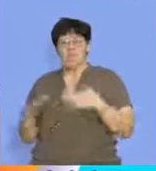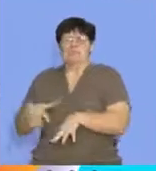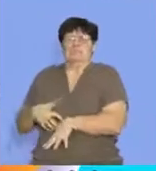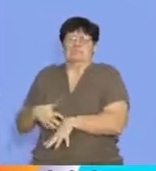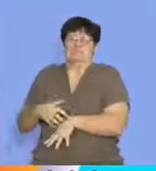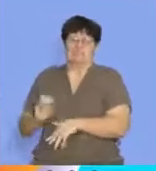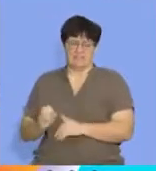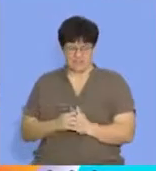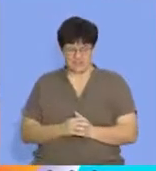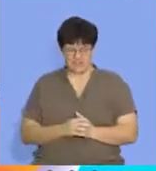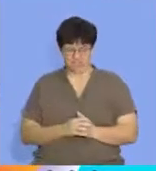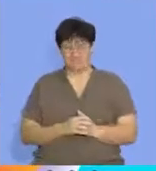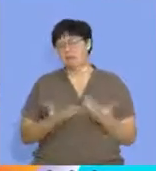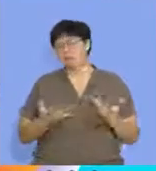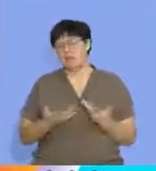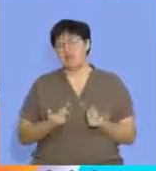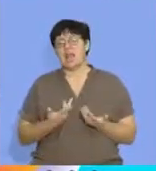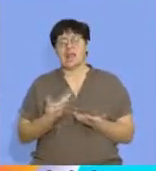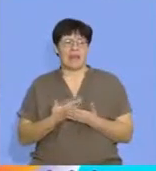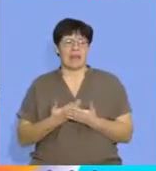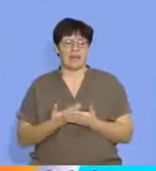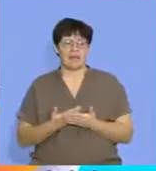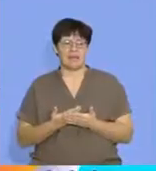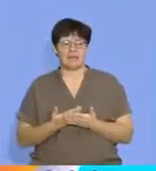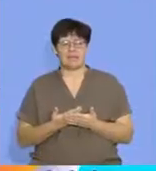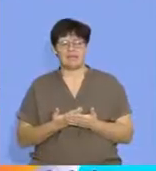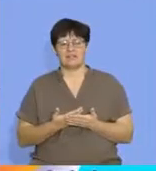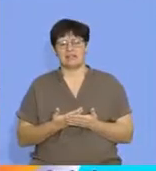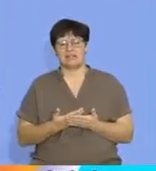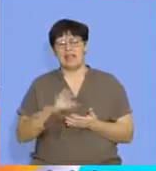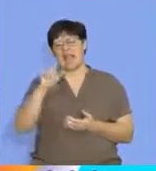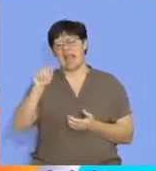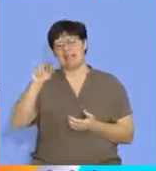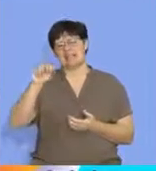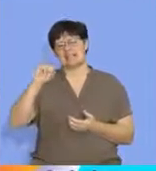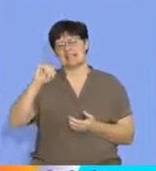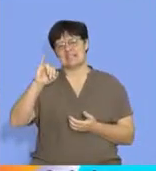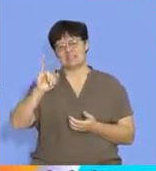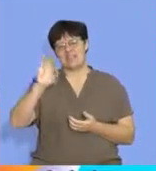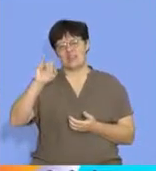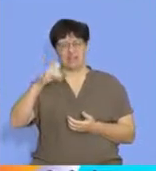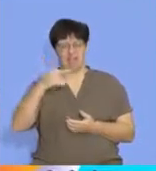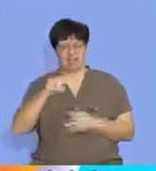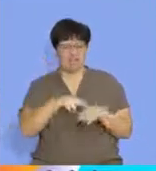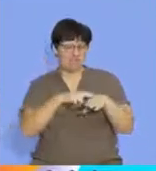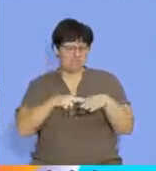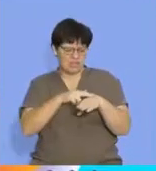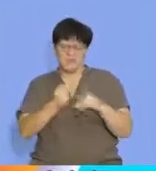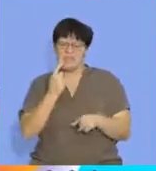irritation, right? Fungi could be treated with, right, and not like antifungal cream, usually quite